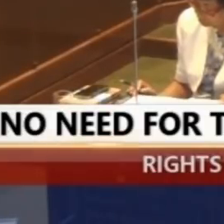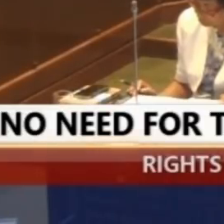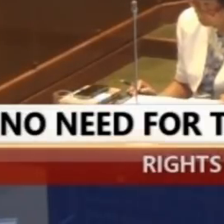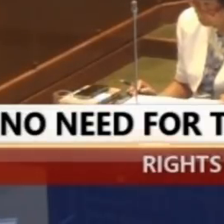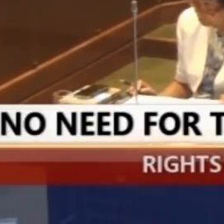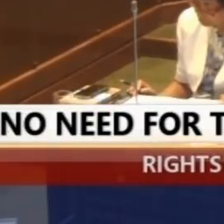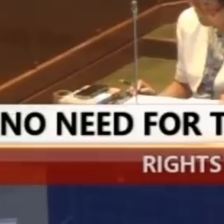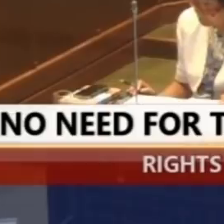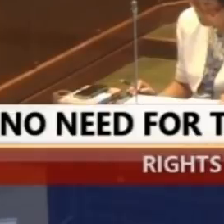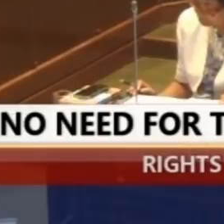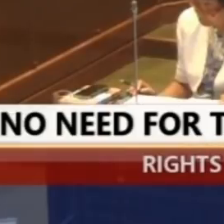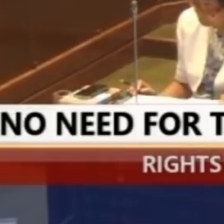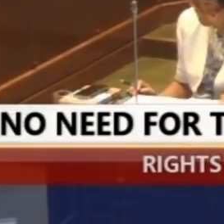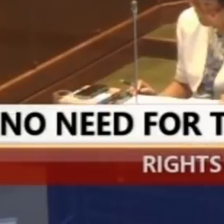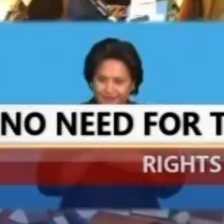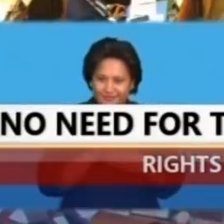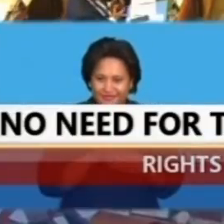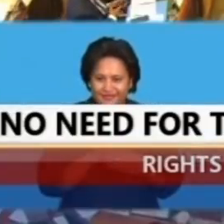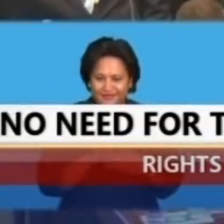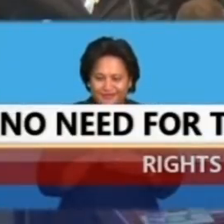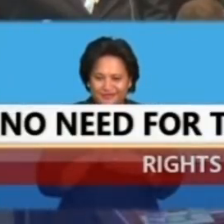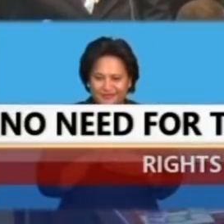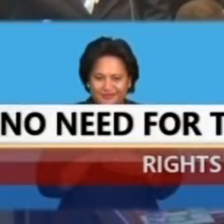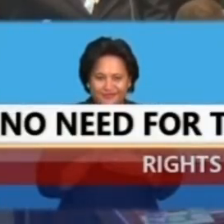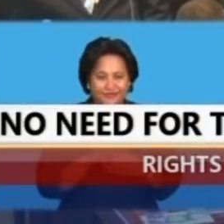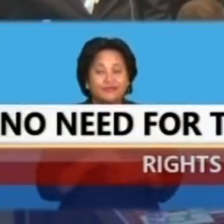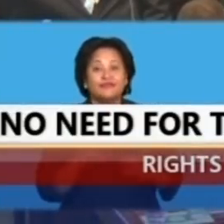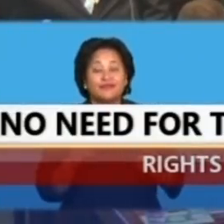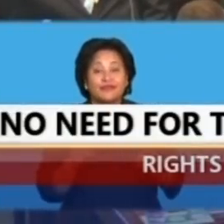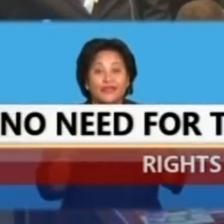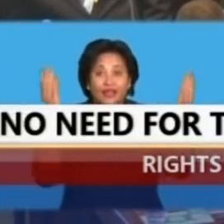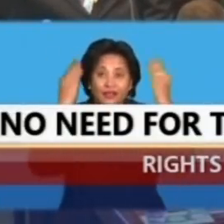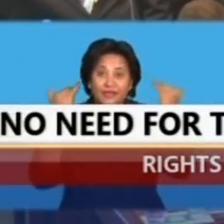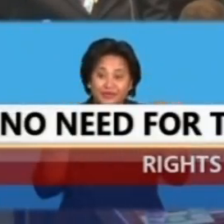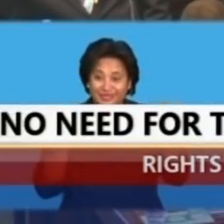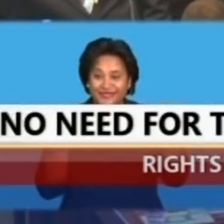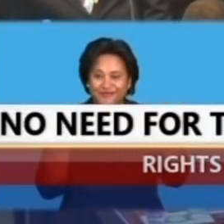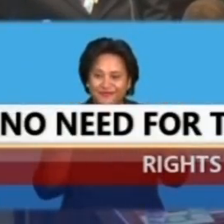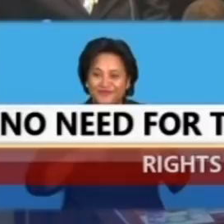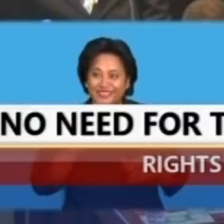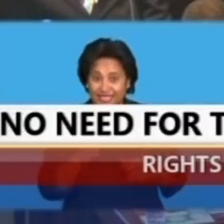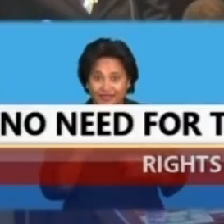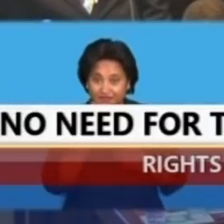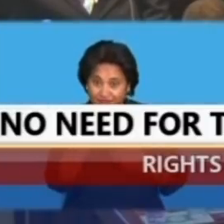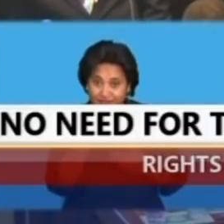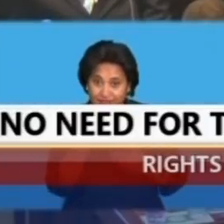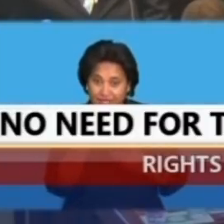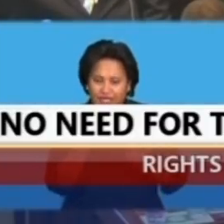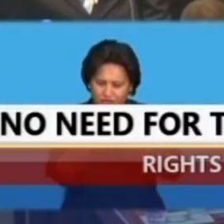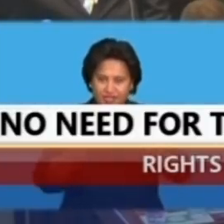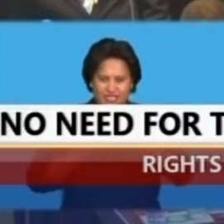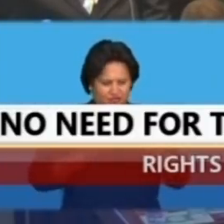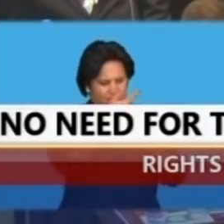those that were unjustly terminated from their work? Madam Speaker, if the Honourable Member can come up with a list of names